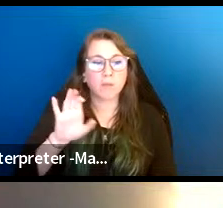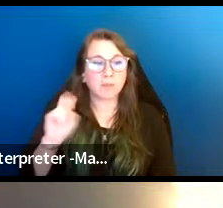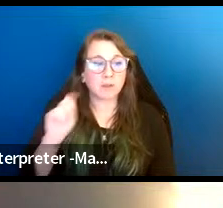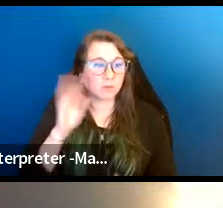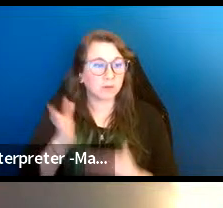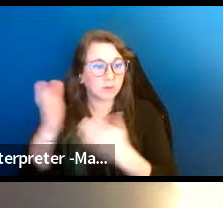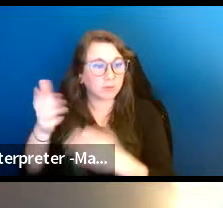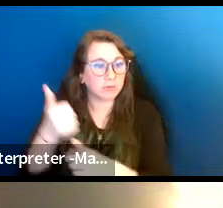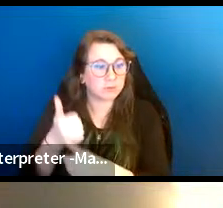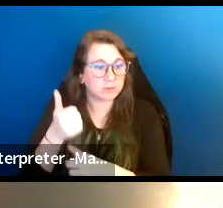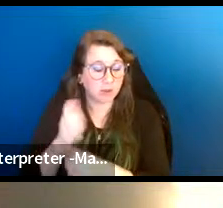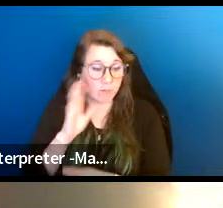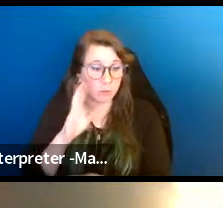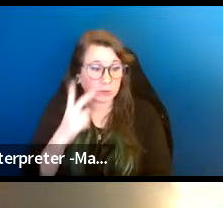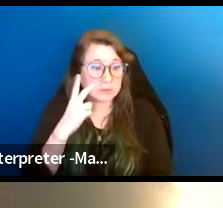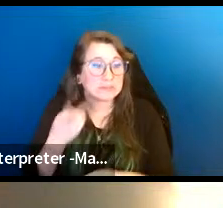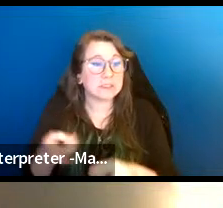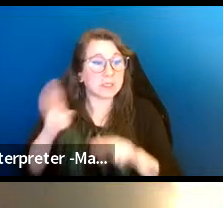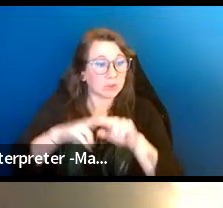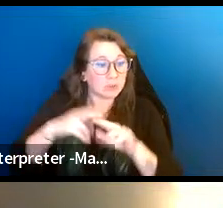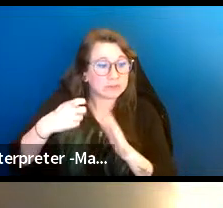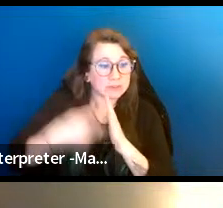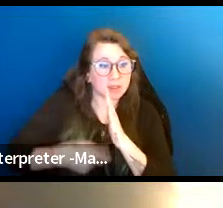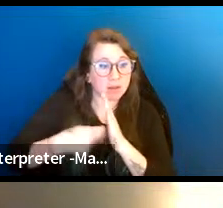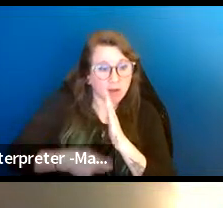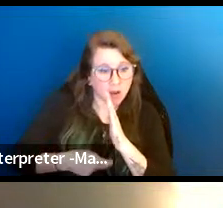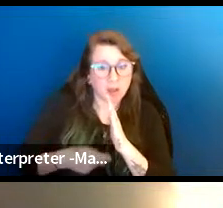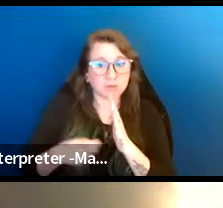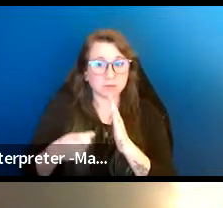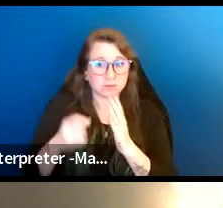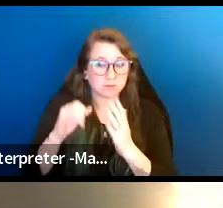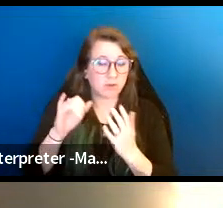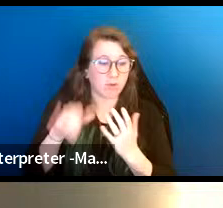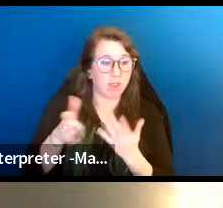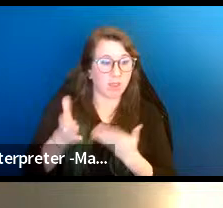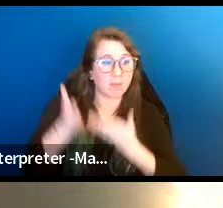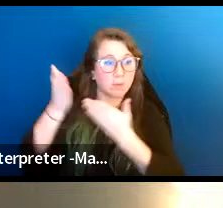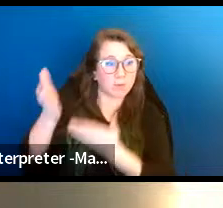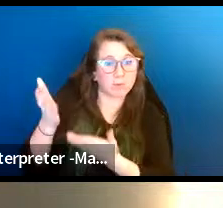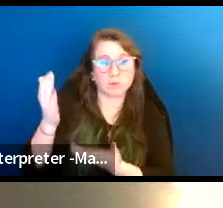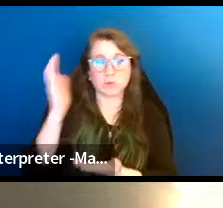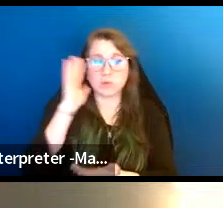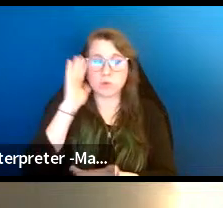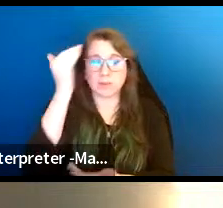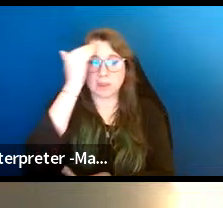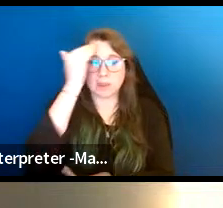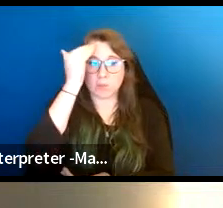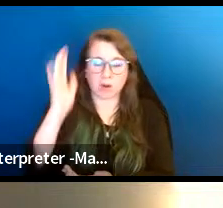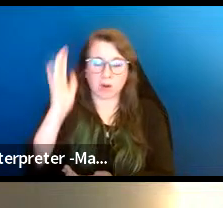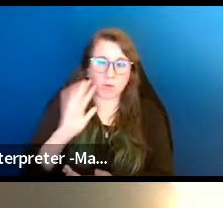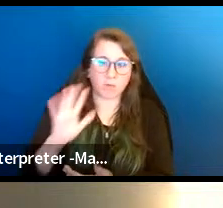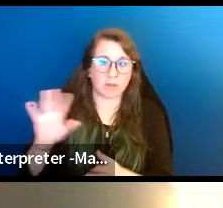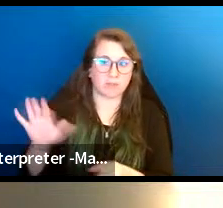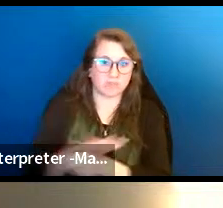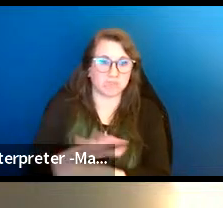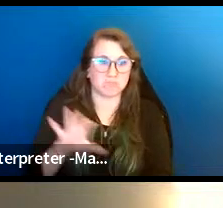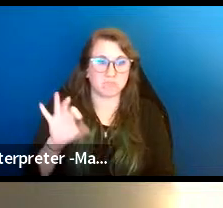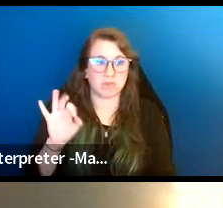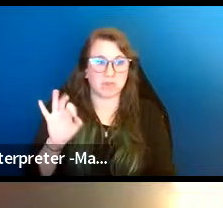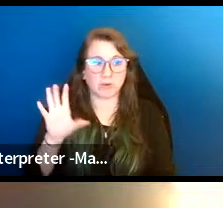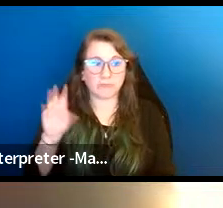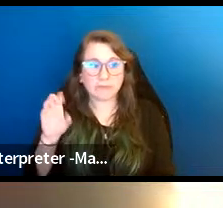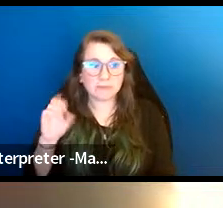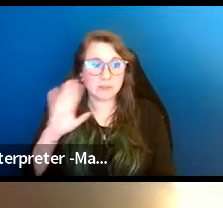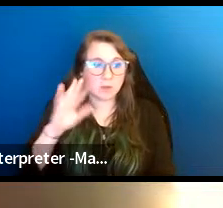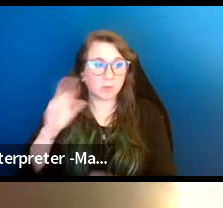you see an increase on the cost, just so commissioners are aware that the proposal is probably just going to be a solid 950, or is it going to